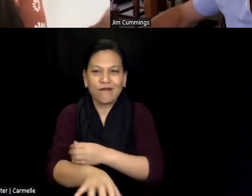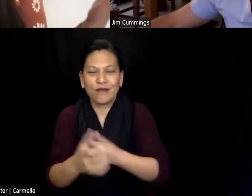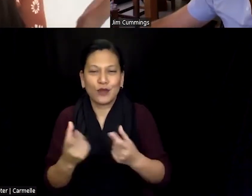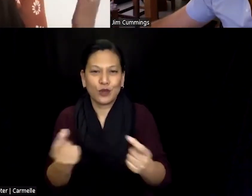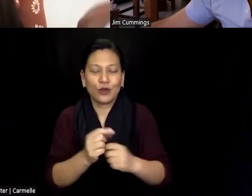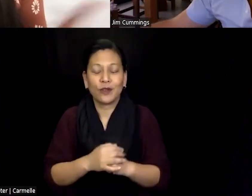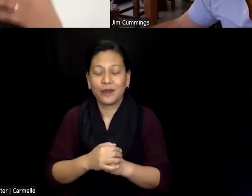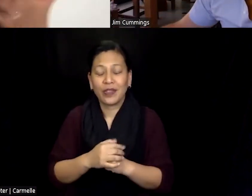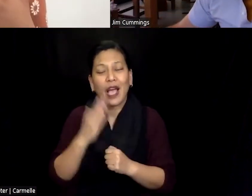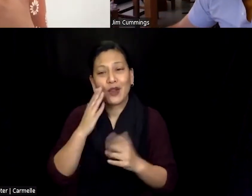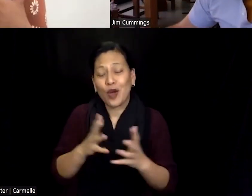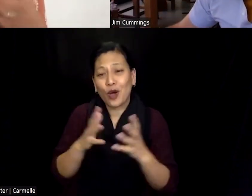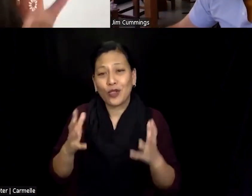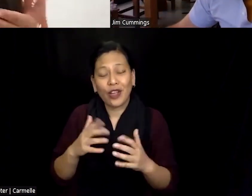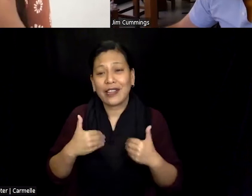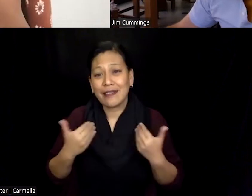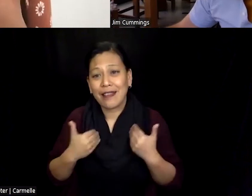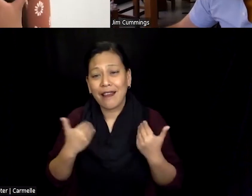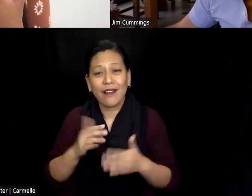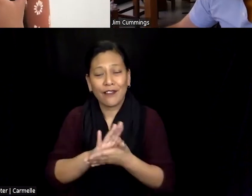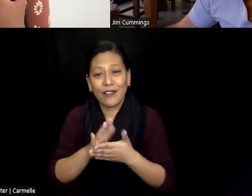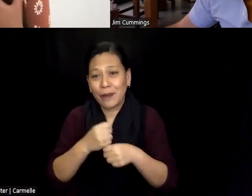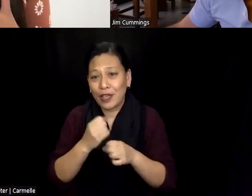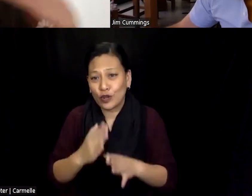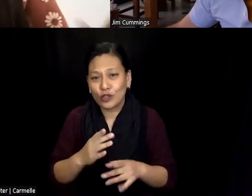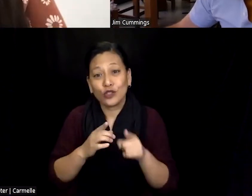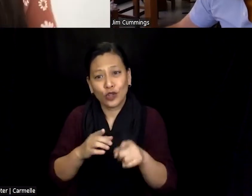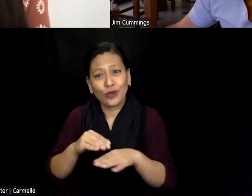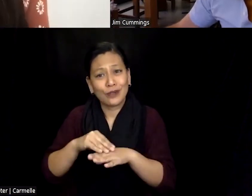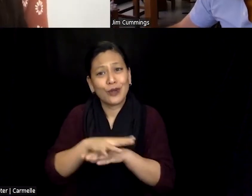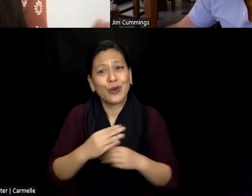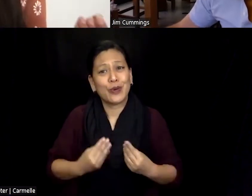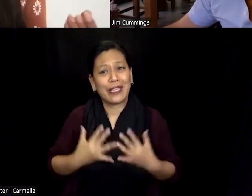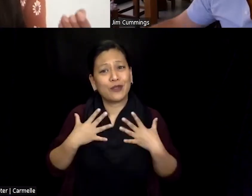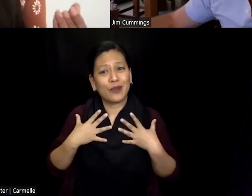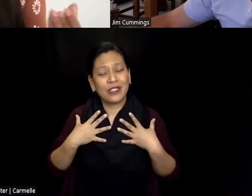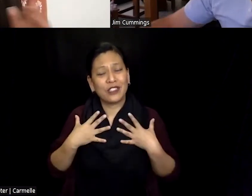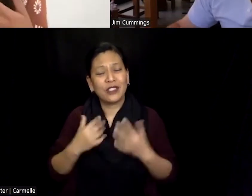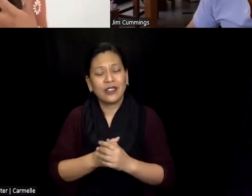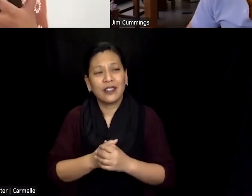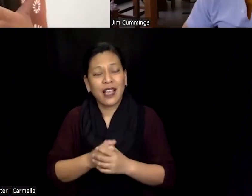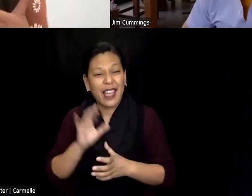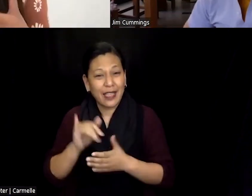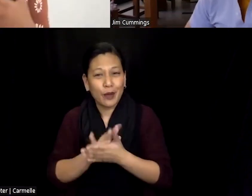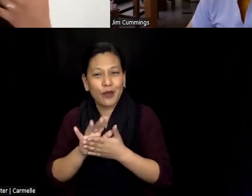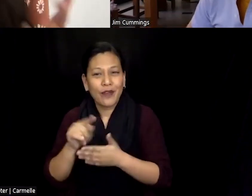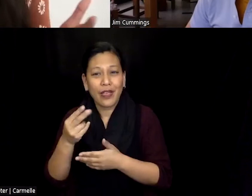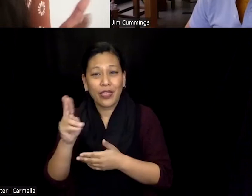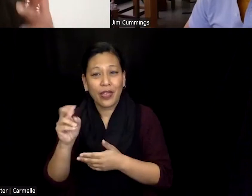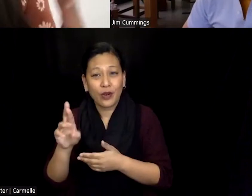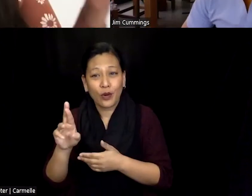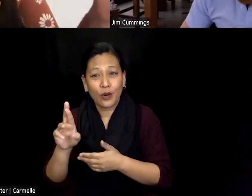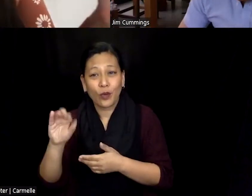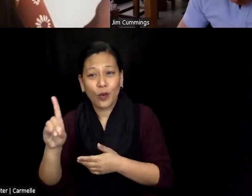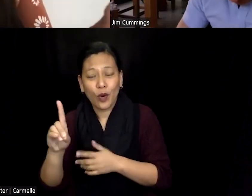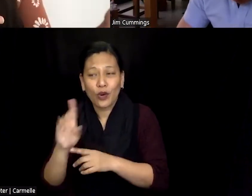of, young and emerging filmmakers, you are a huge inspiration to them, especially through films like Thunder Road, because you're working with lower budgets